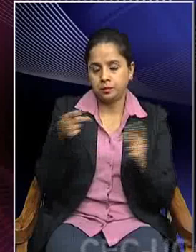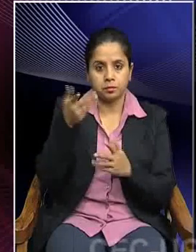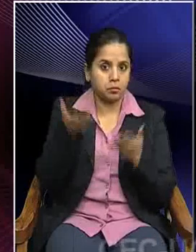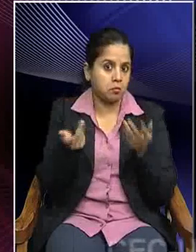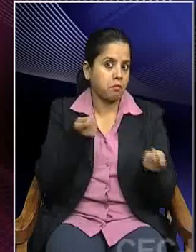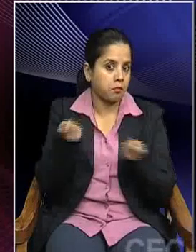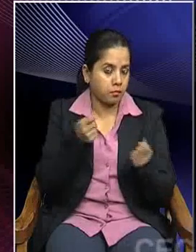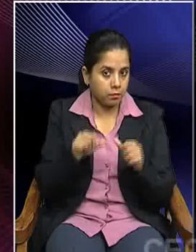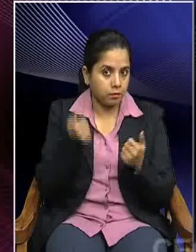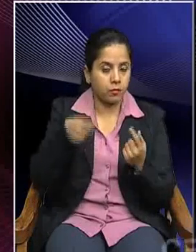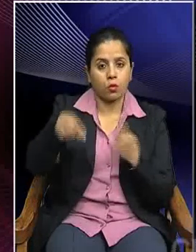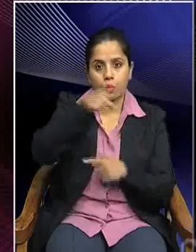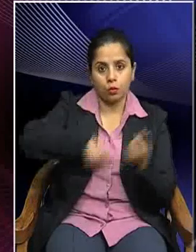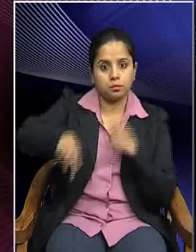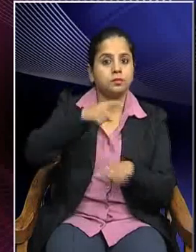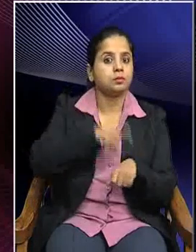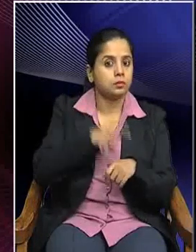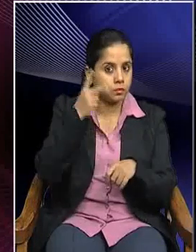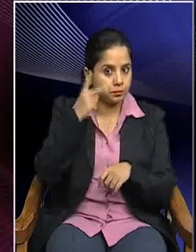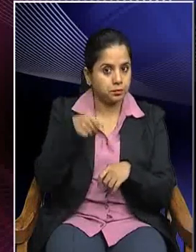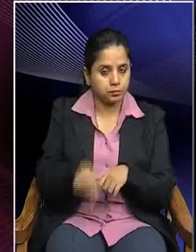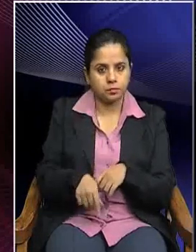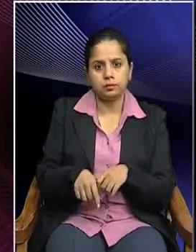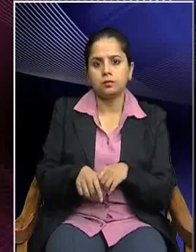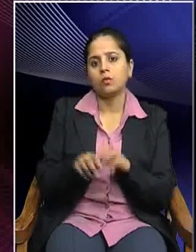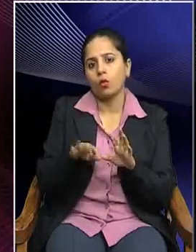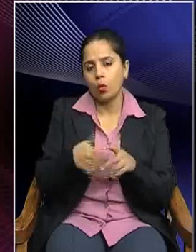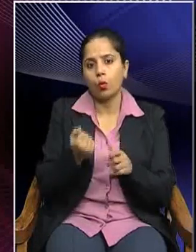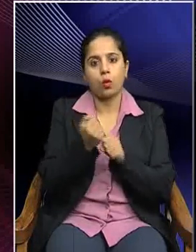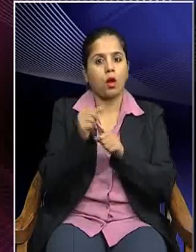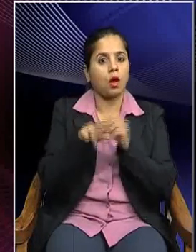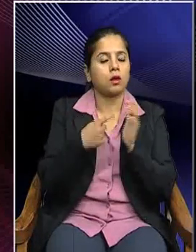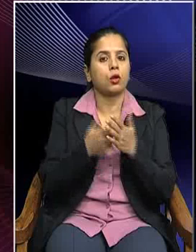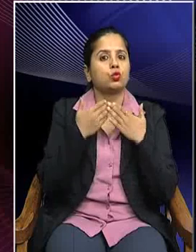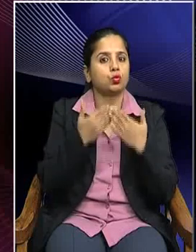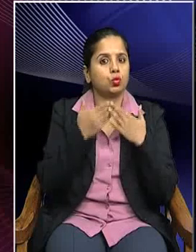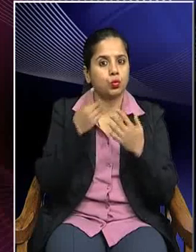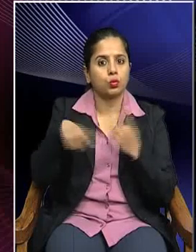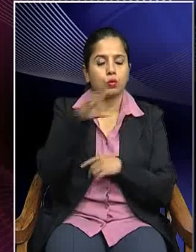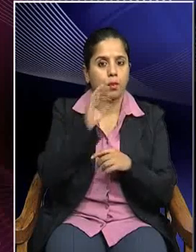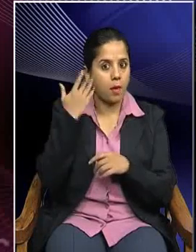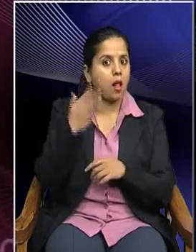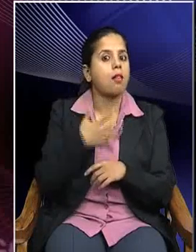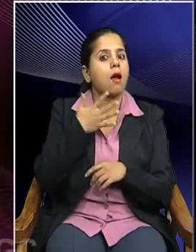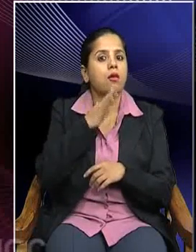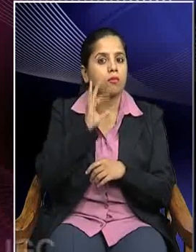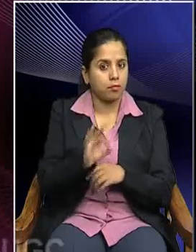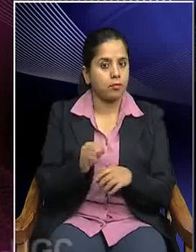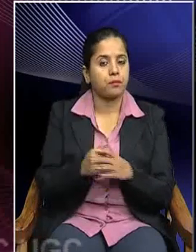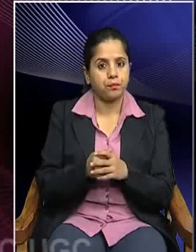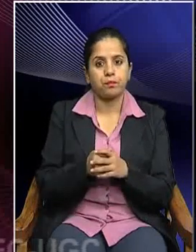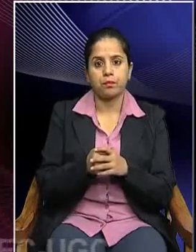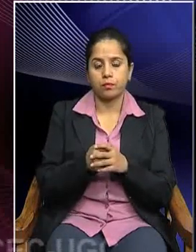operated around the time when the two school or when Gandhar school was actually alive.